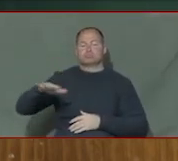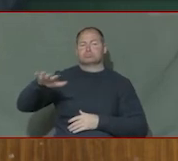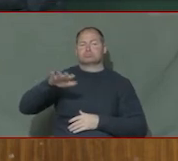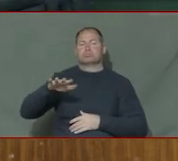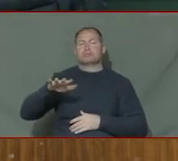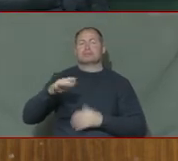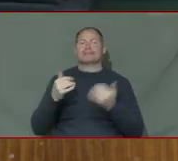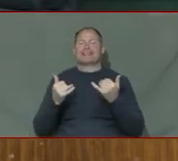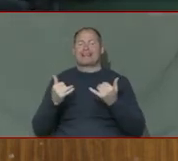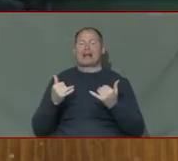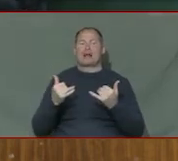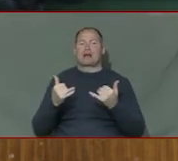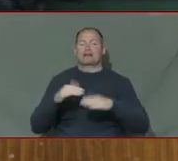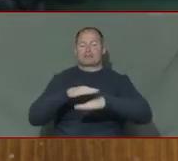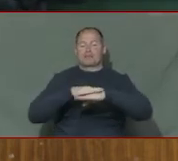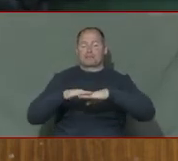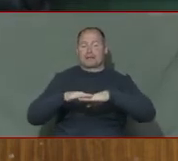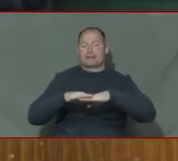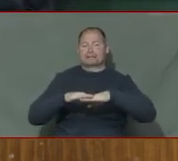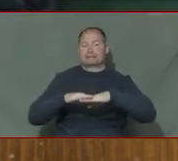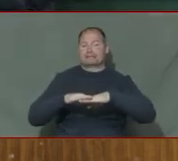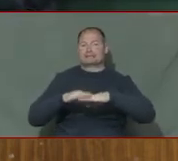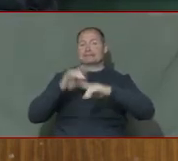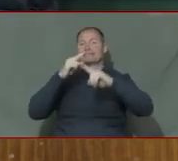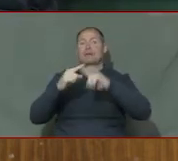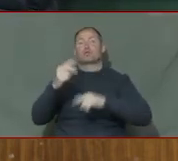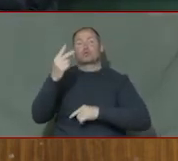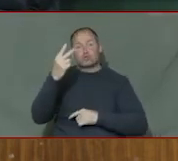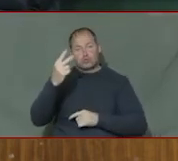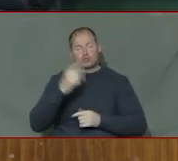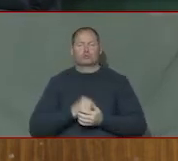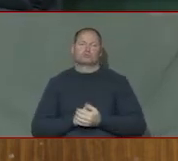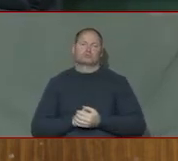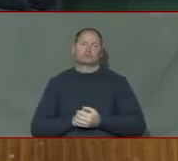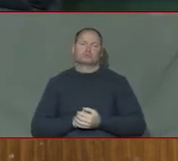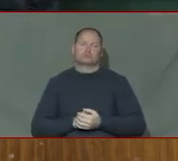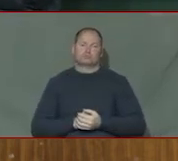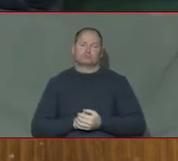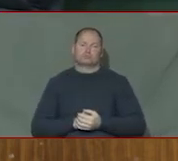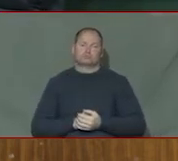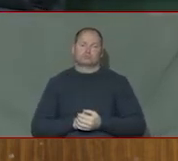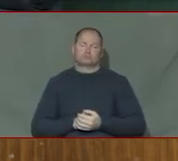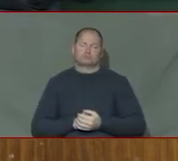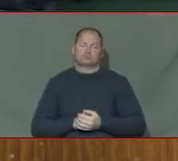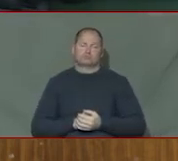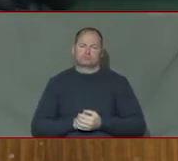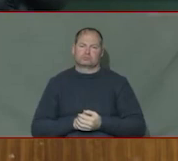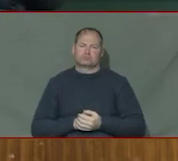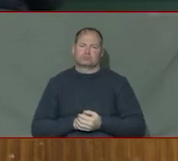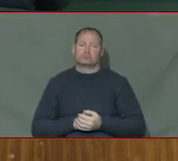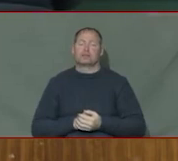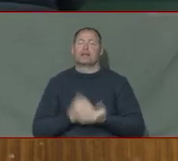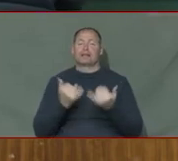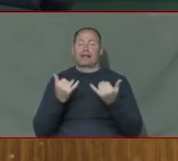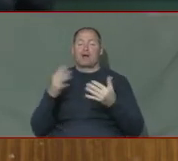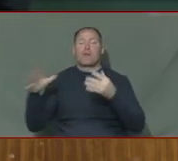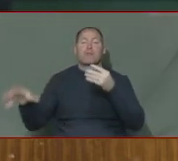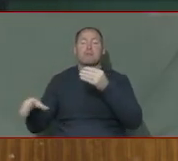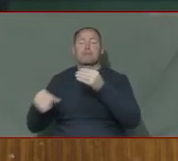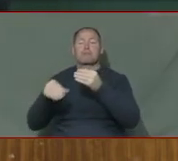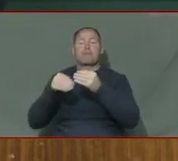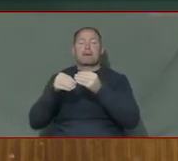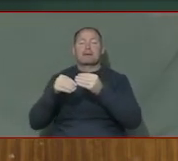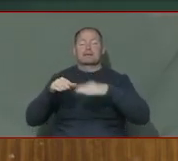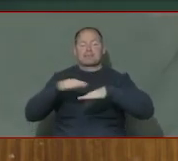twice the area of the base. The area of the base is pi radius squared, plus the perimeter of